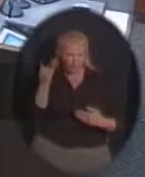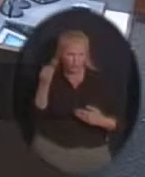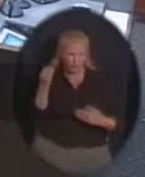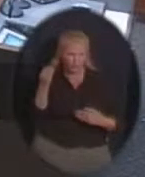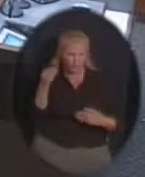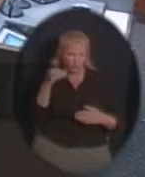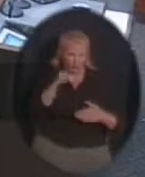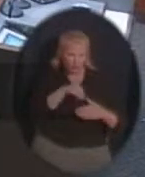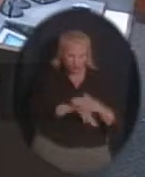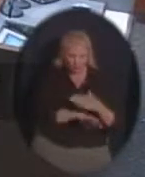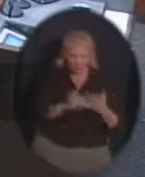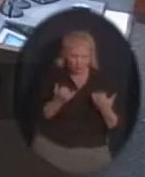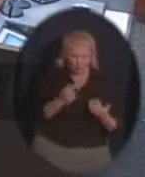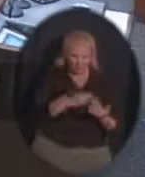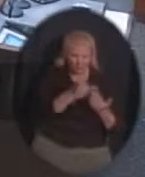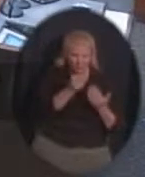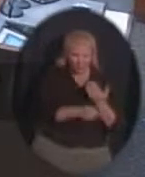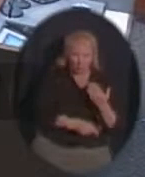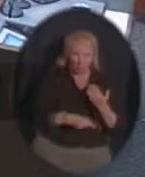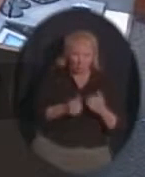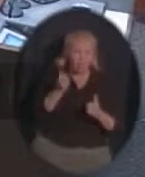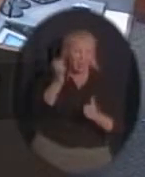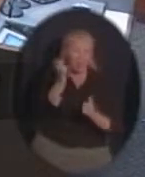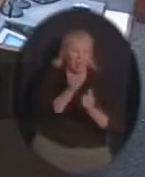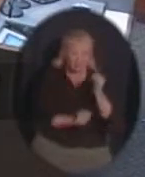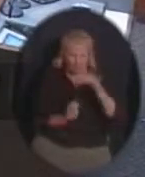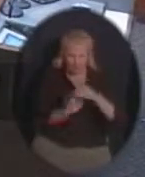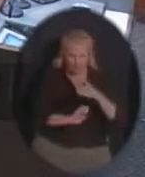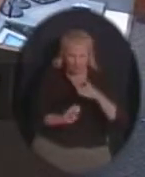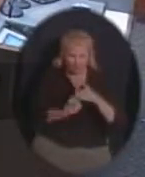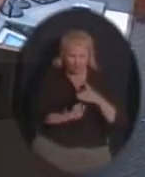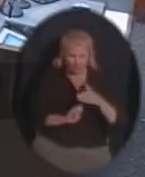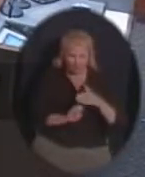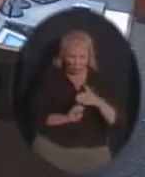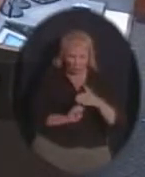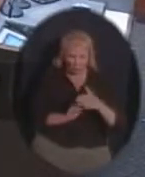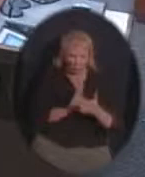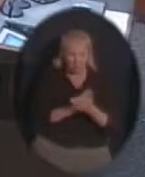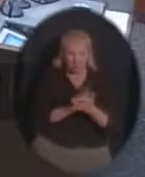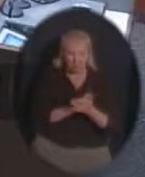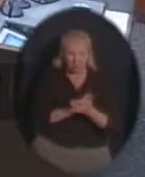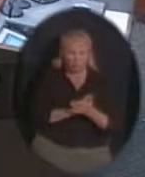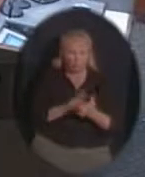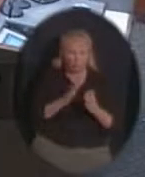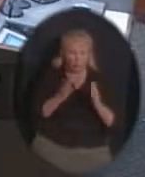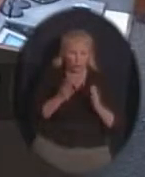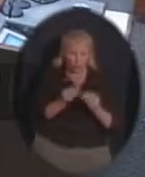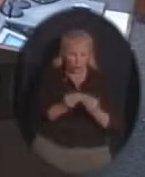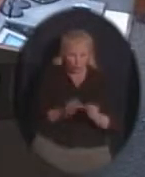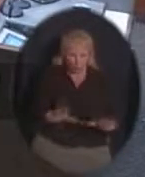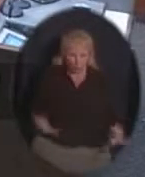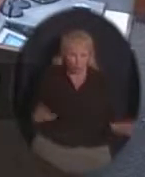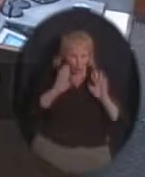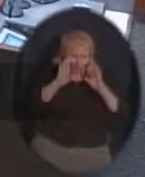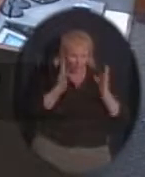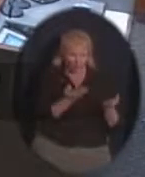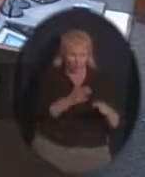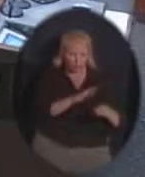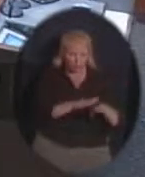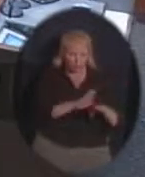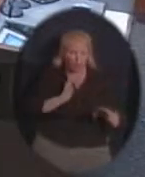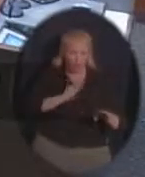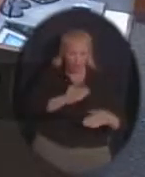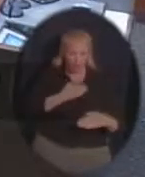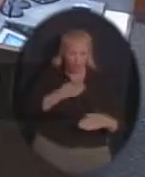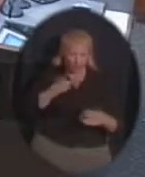will lose our focus on these 3 important goals. In the book, Good to Great, Jim Collins and his researchers indicate that organizations that want to move